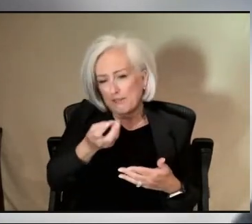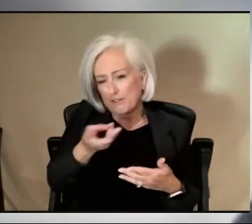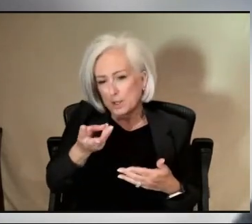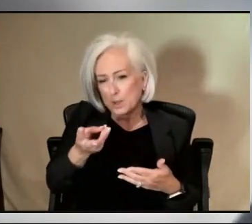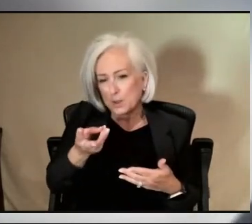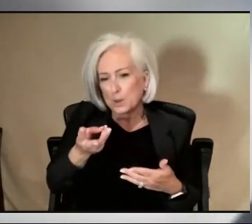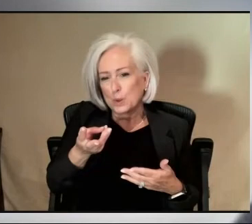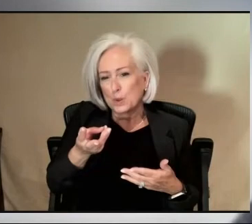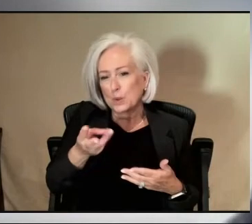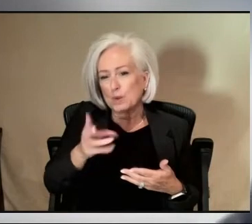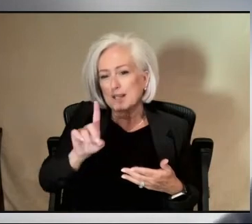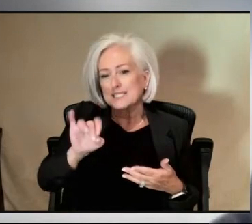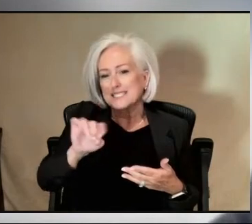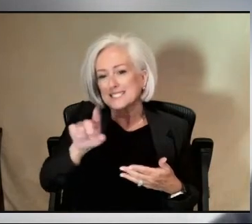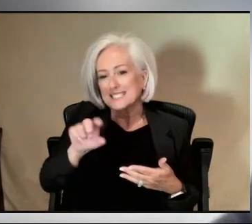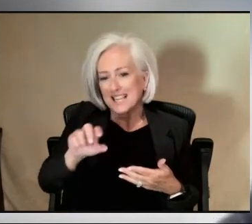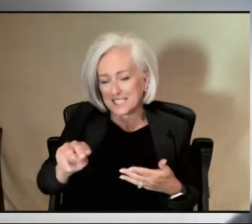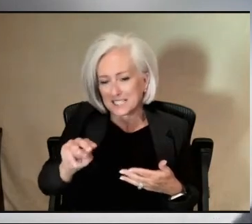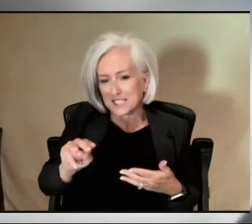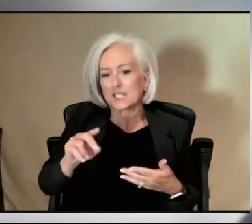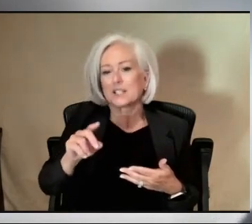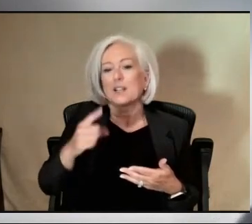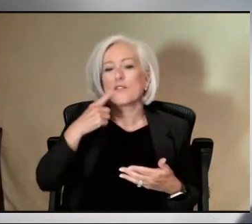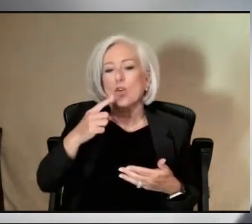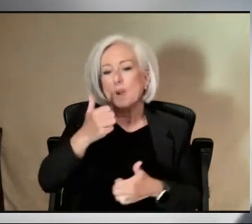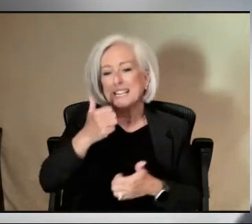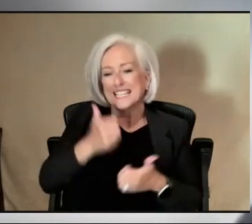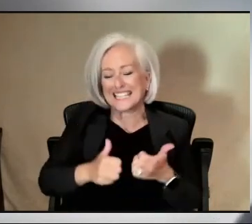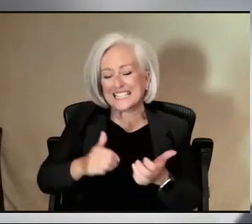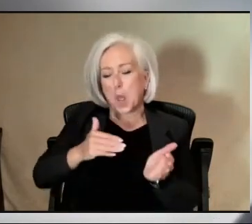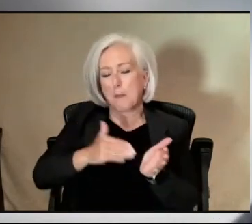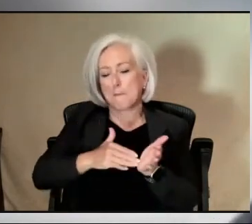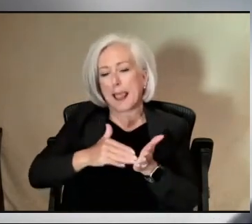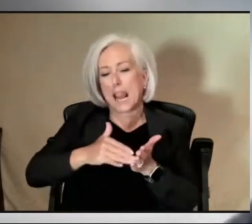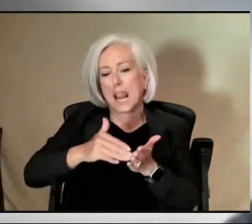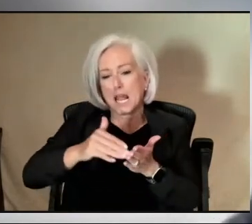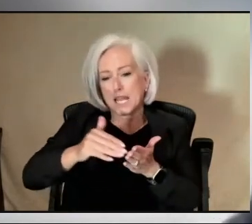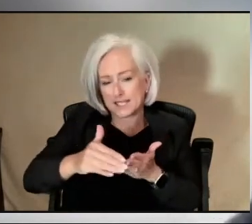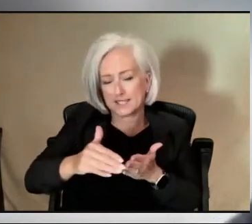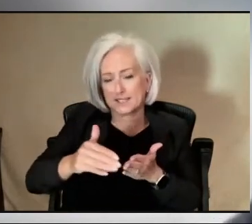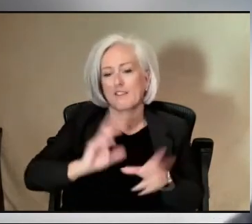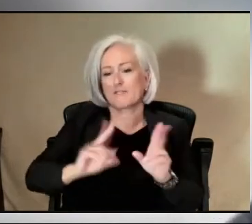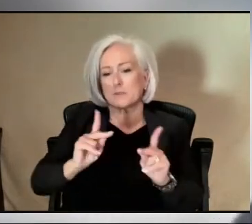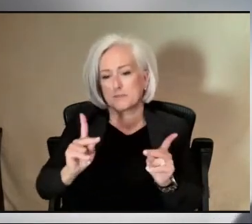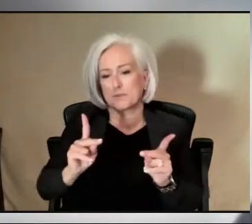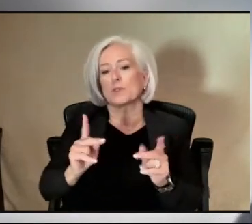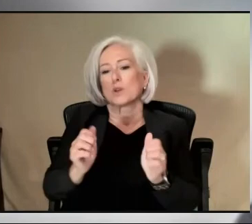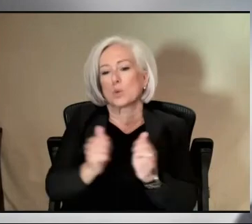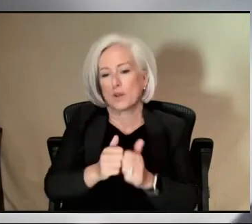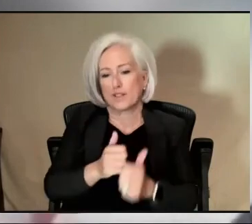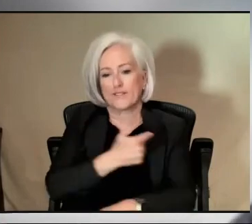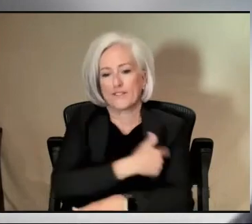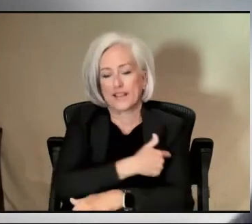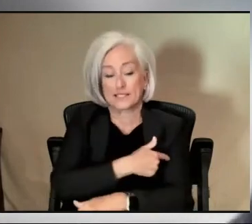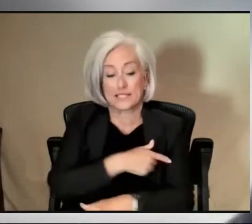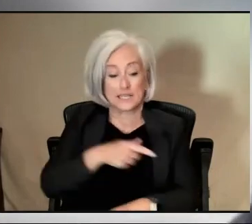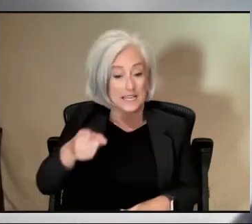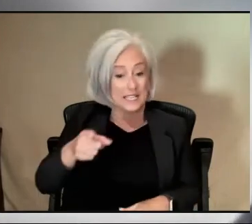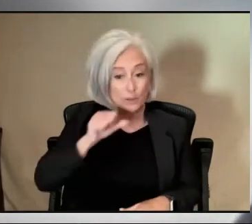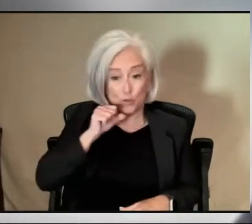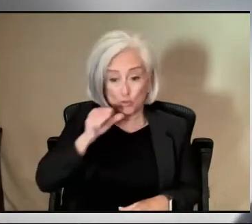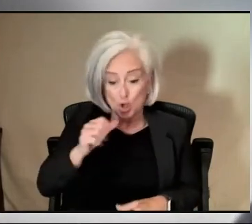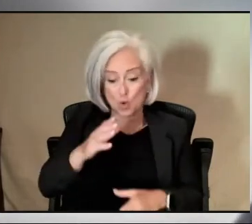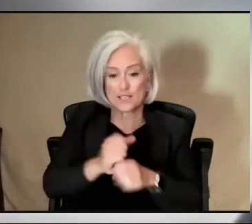per million or millions of vaccinees. Higher than that if you don't get the vaccine and get